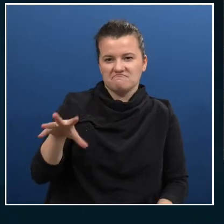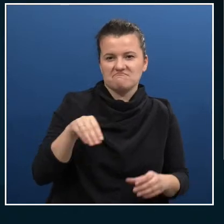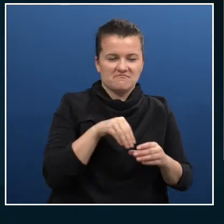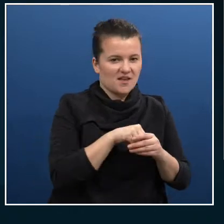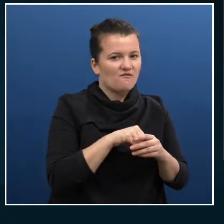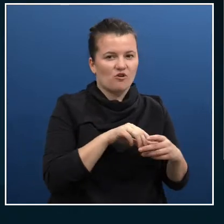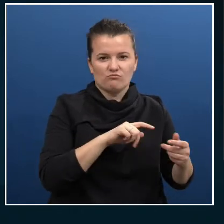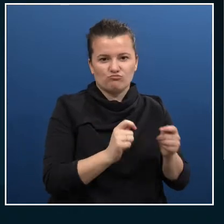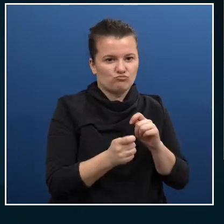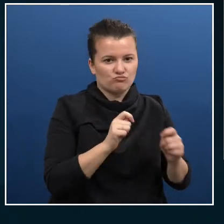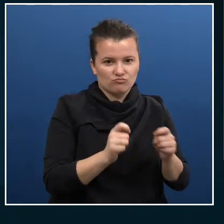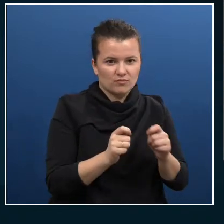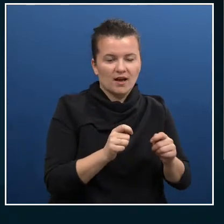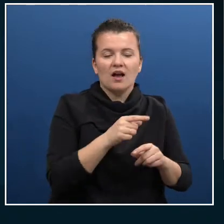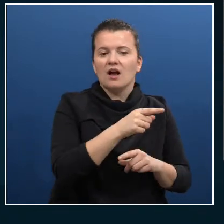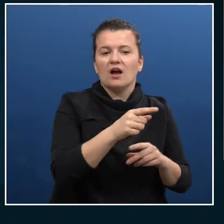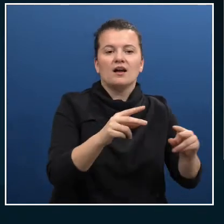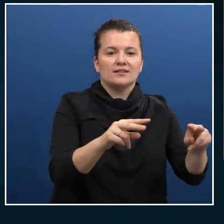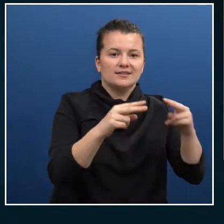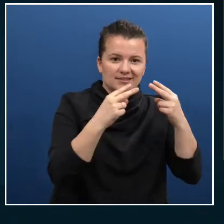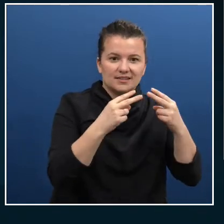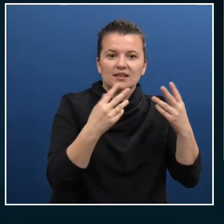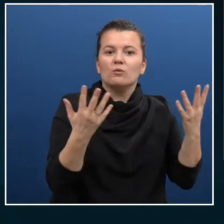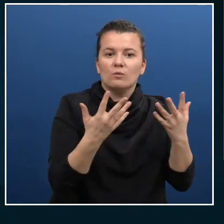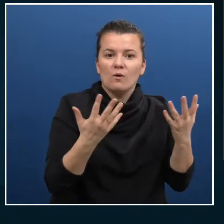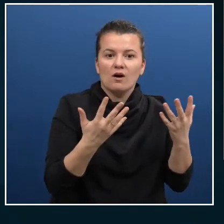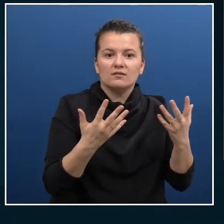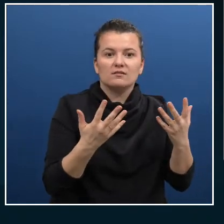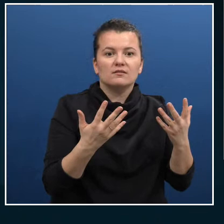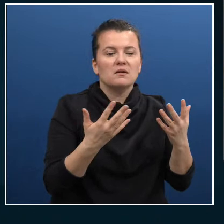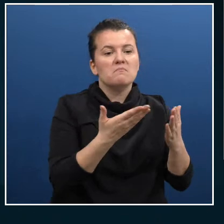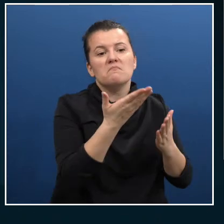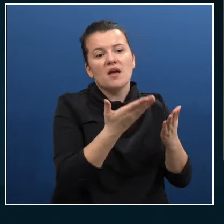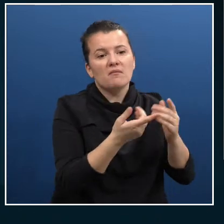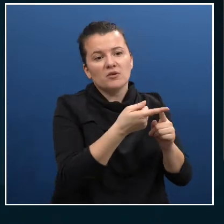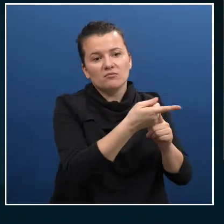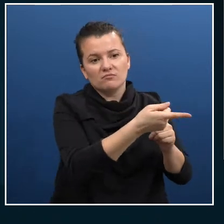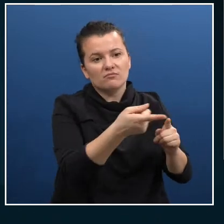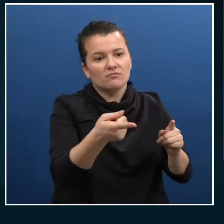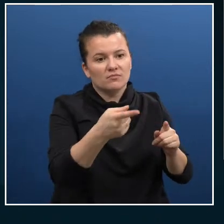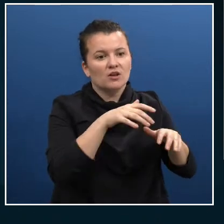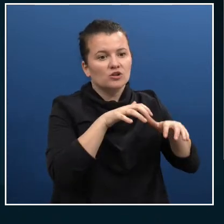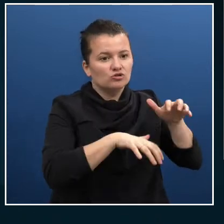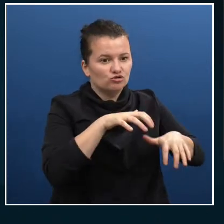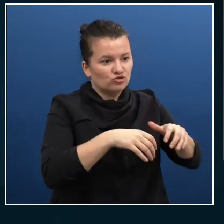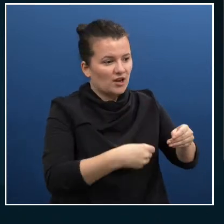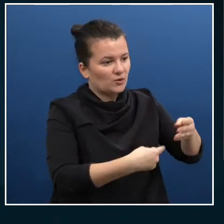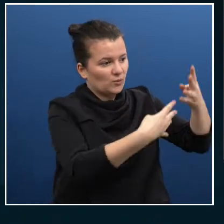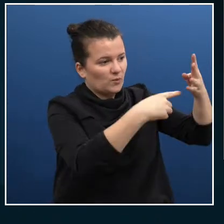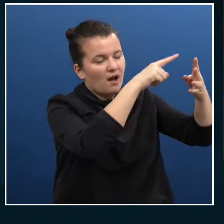also someone in the audience that uses actions from the Git,